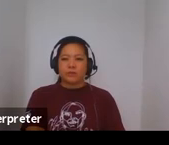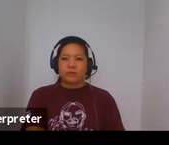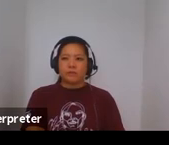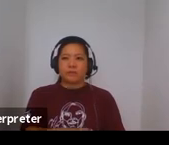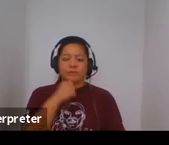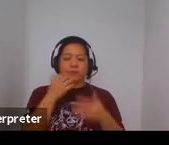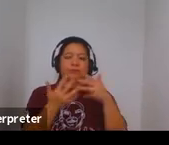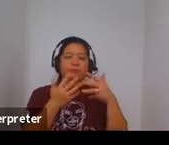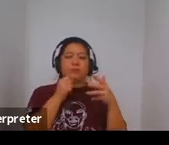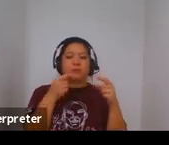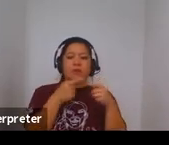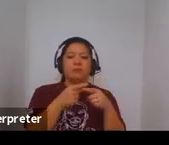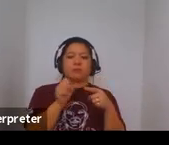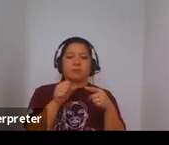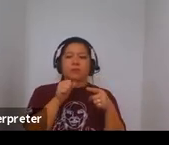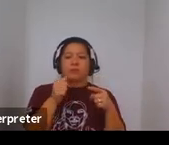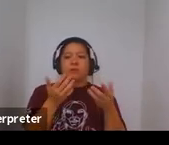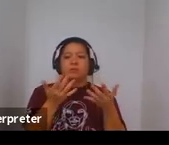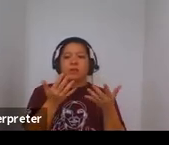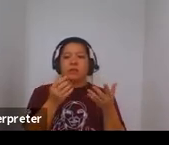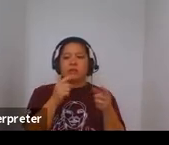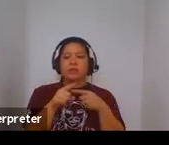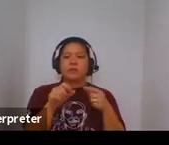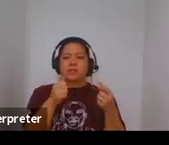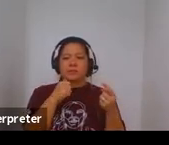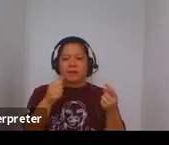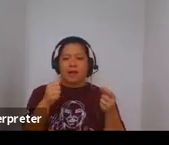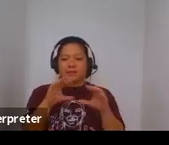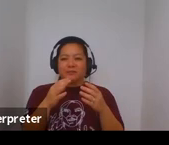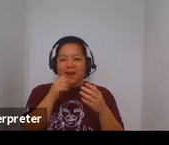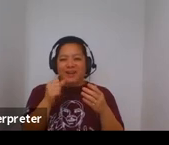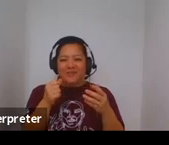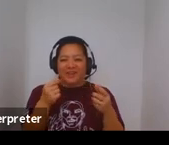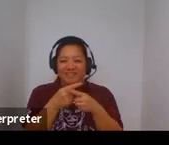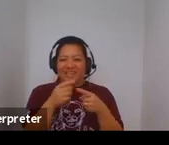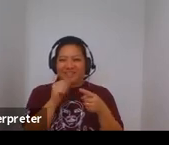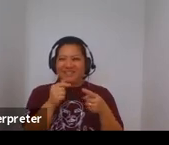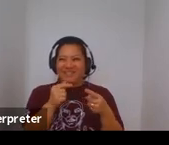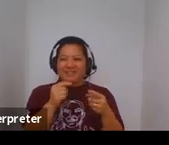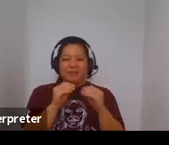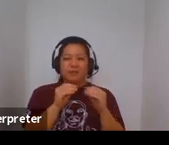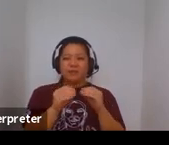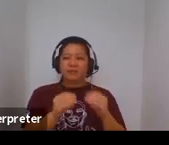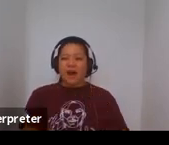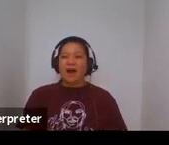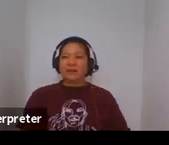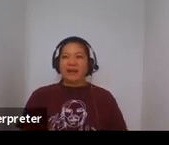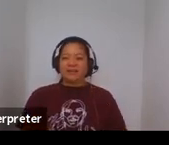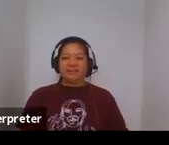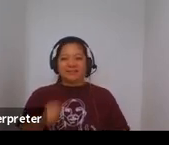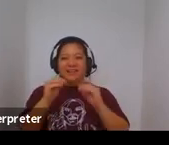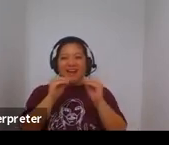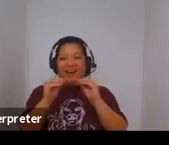intimacies and complexities that you can't just have a blanket statement. You can't have a